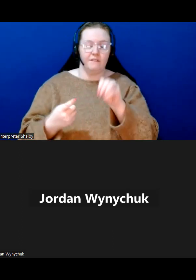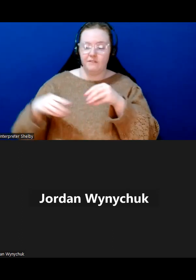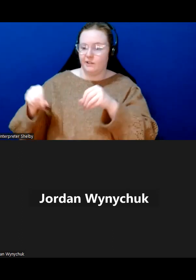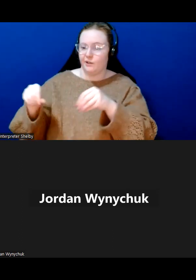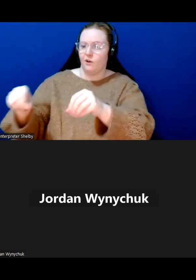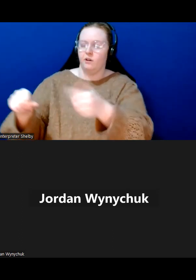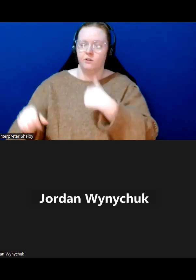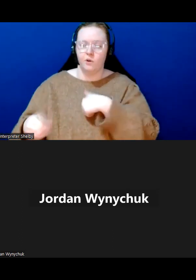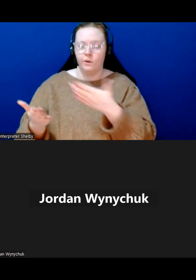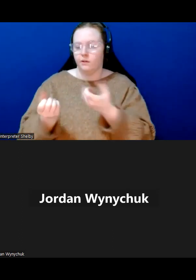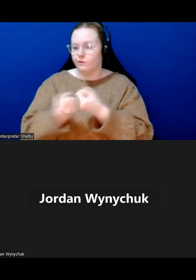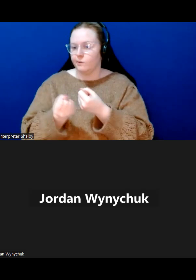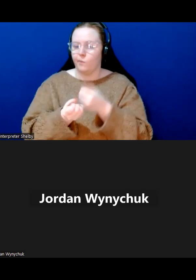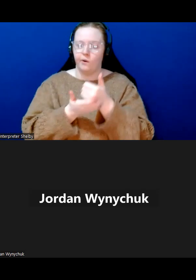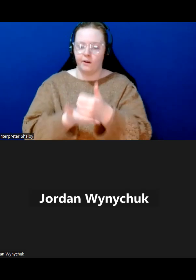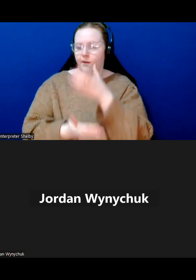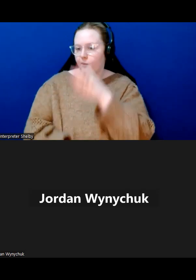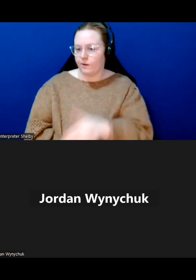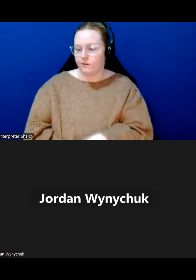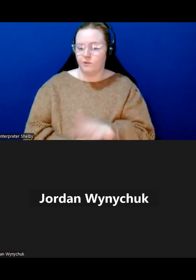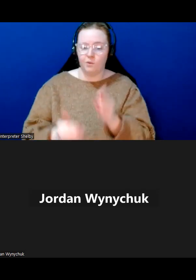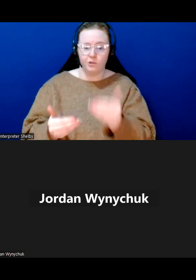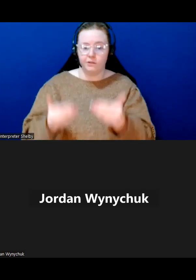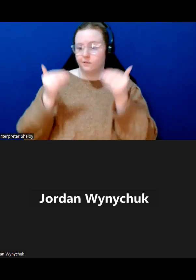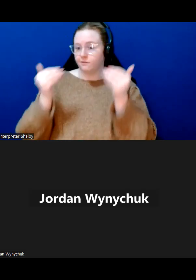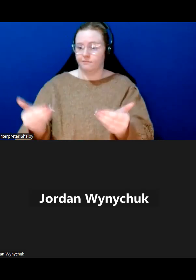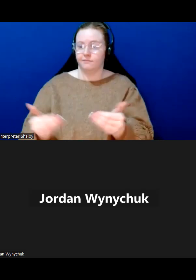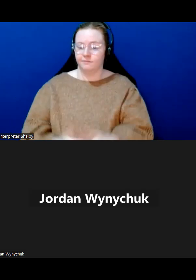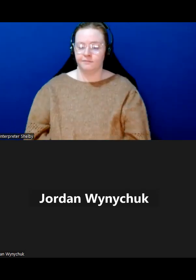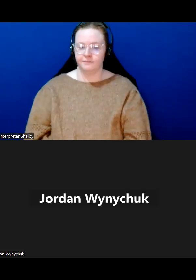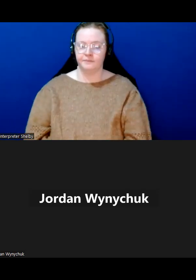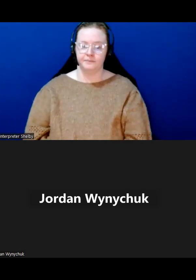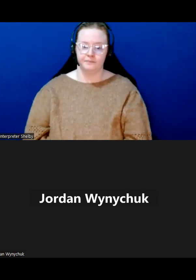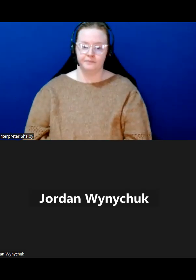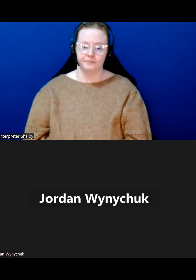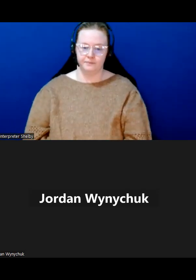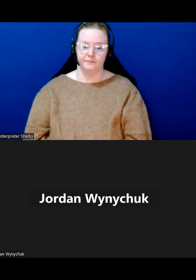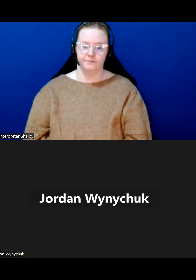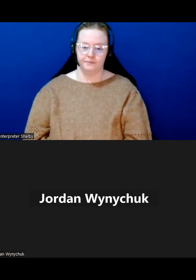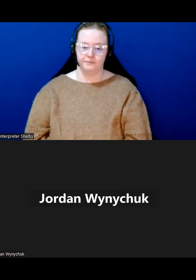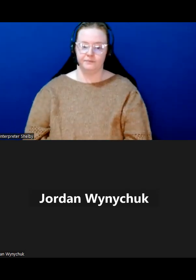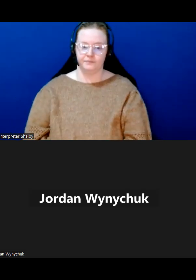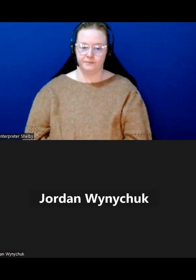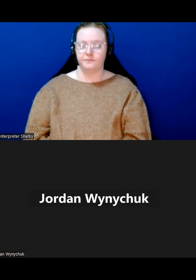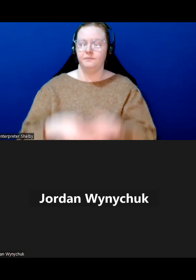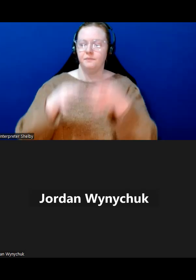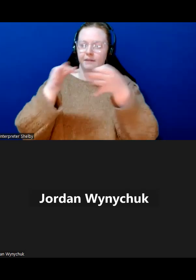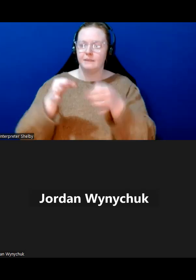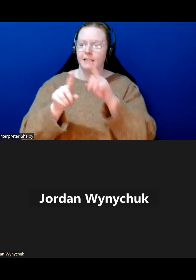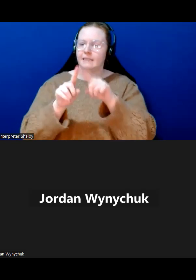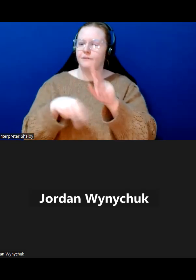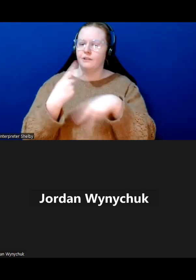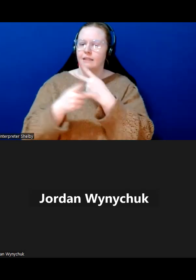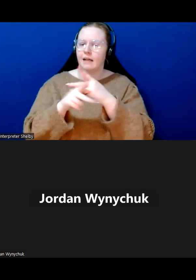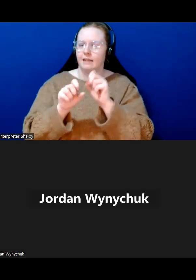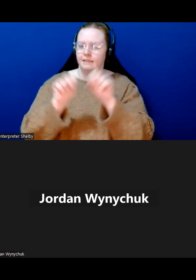support. So we're going to jump right in with some of the types of hydroponic systems. So just like